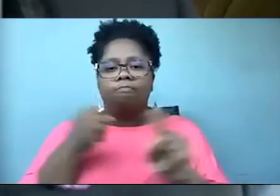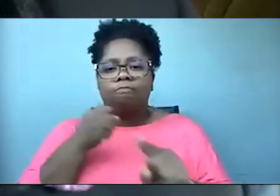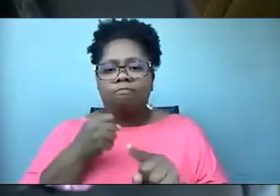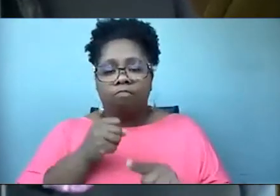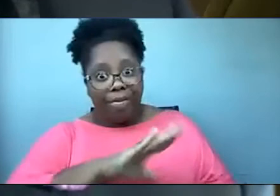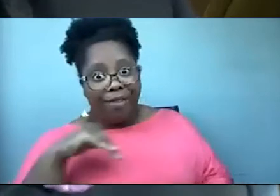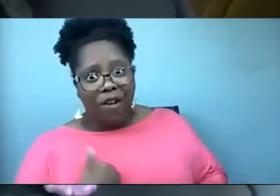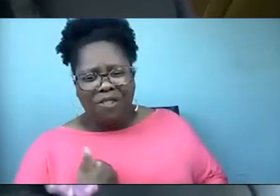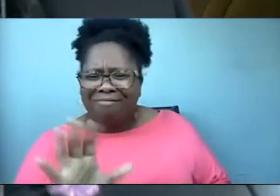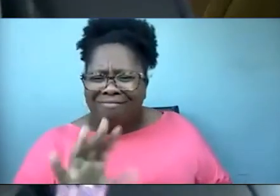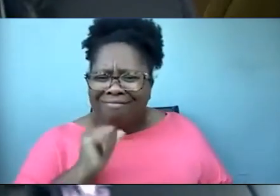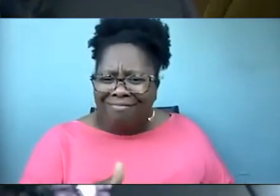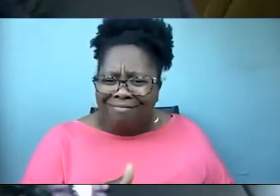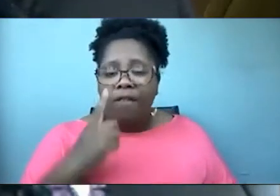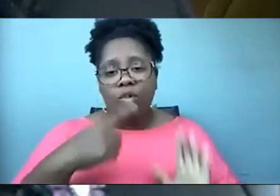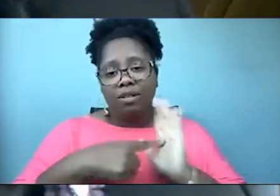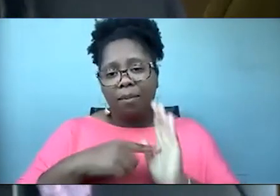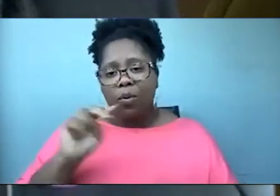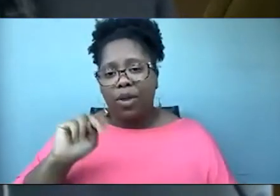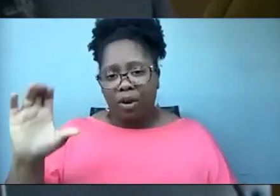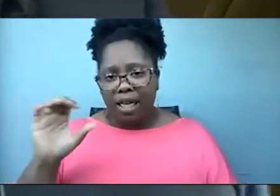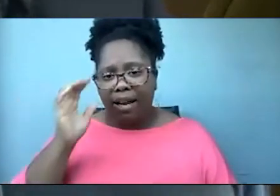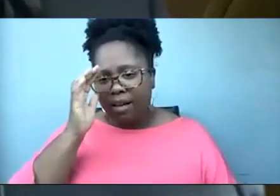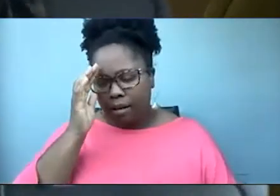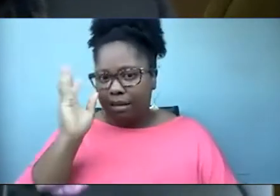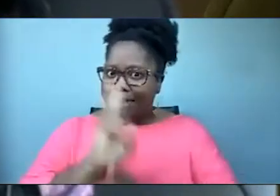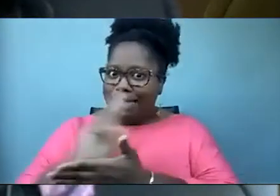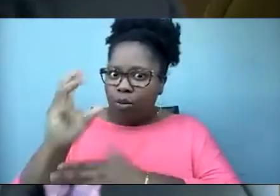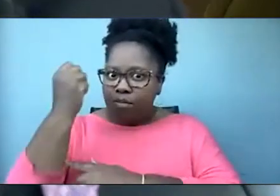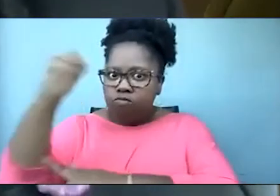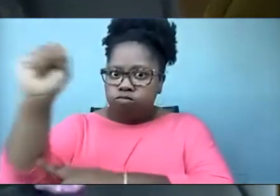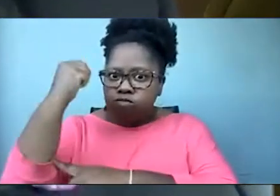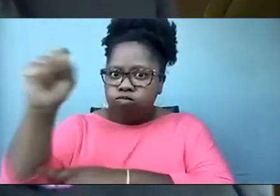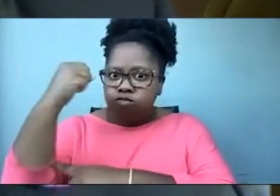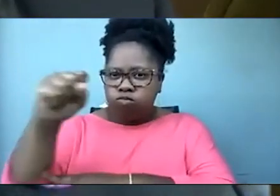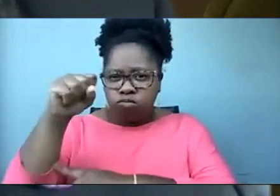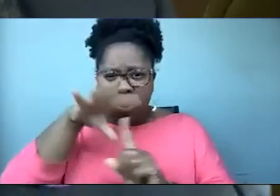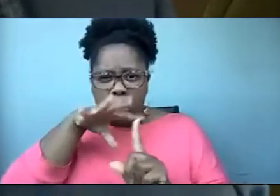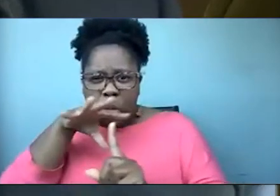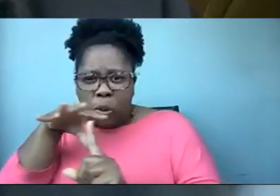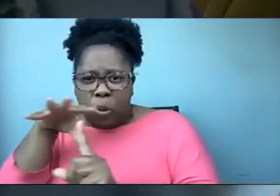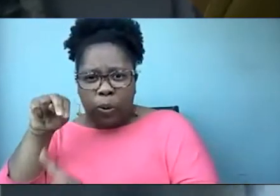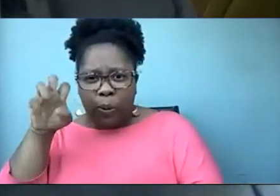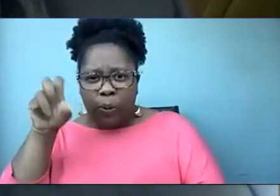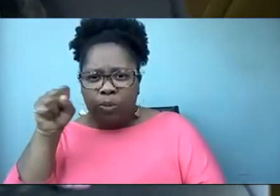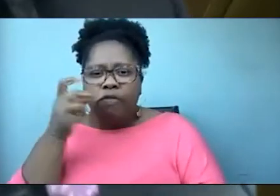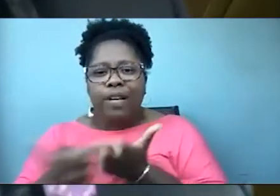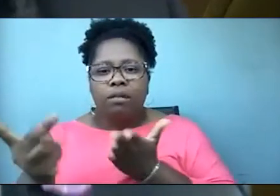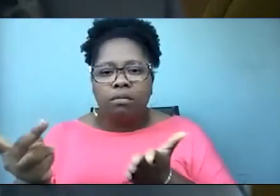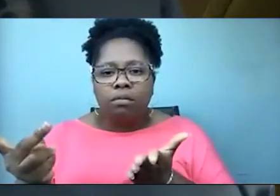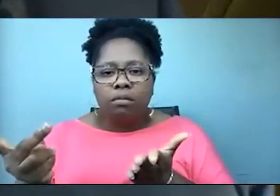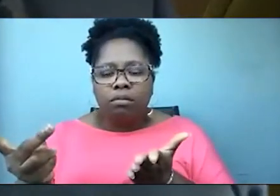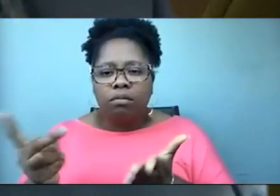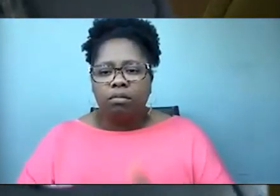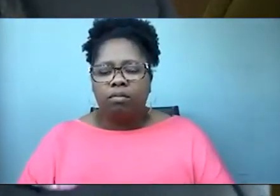by the news, and they still were not successful. And look at Anniston, Alabama. They've won several large lawsuits,